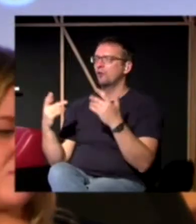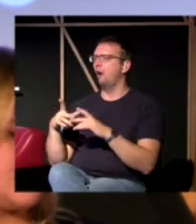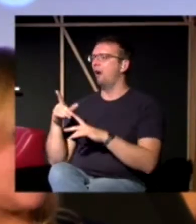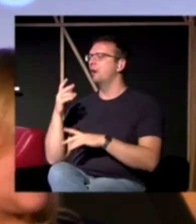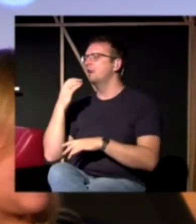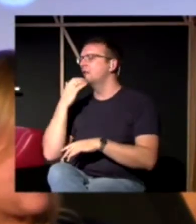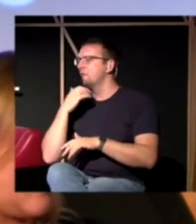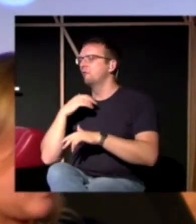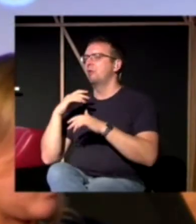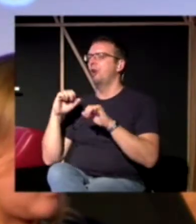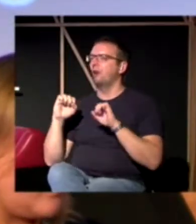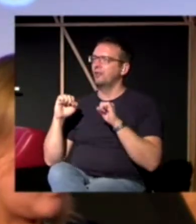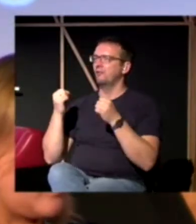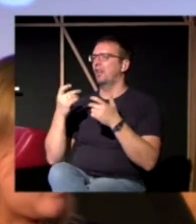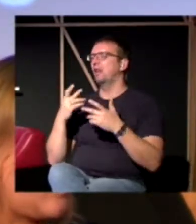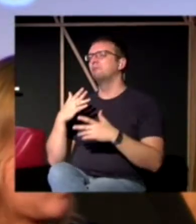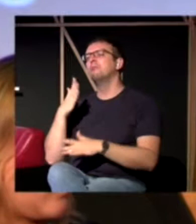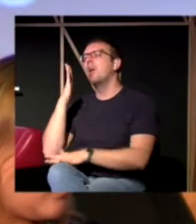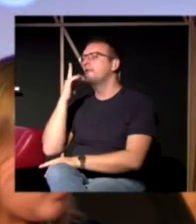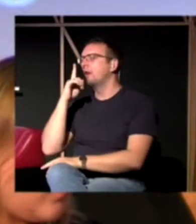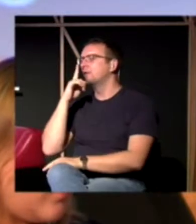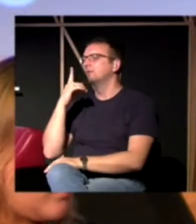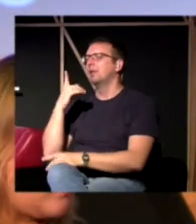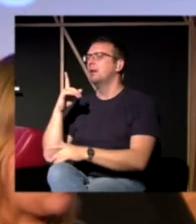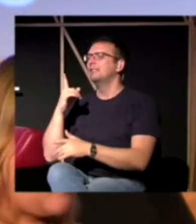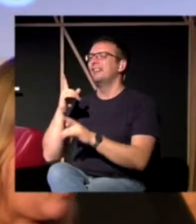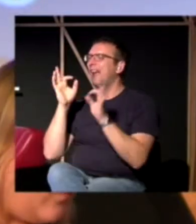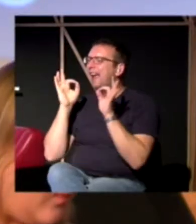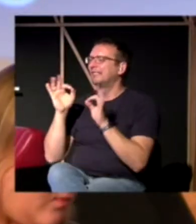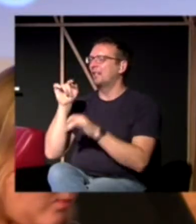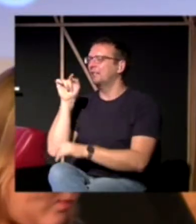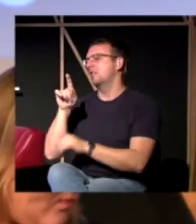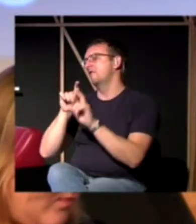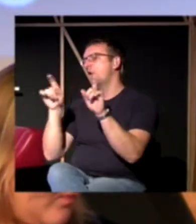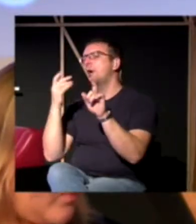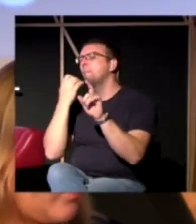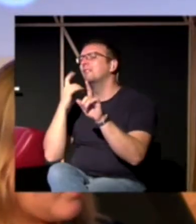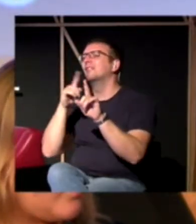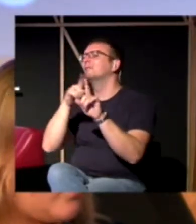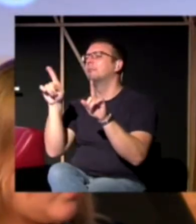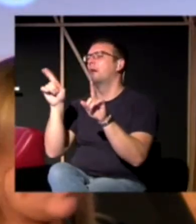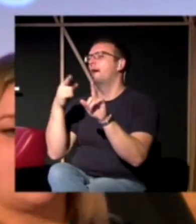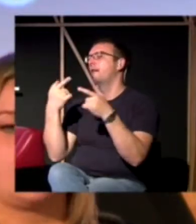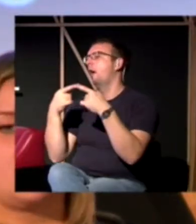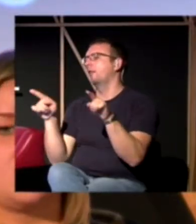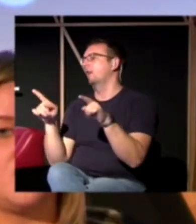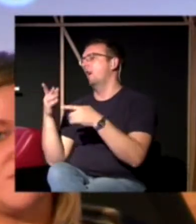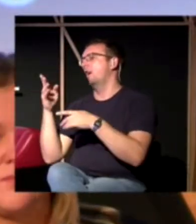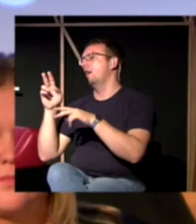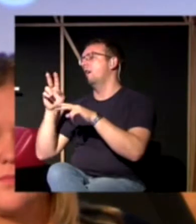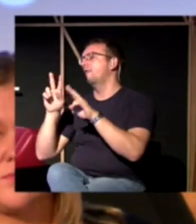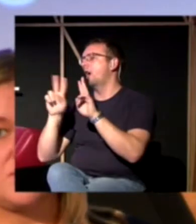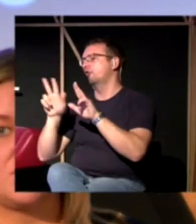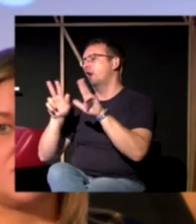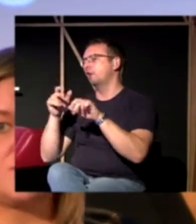you are doing, and we want to know what you guys are doing to celebrate Total Football, Total Access. I was told going